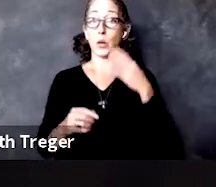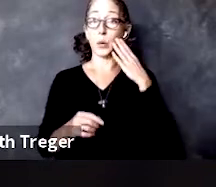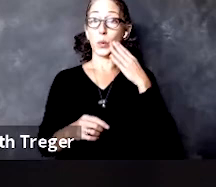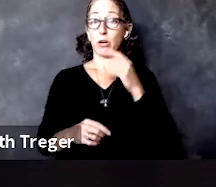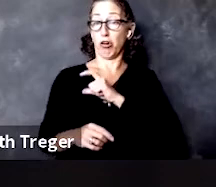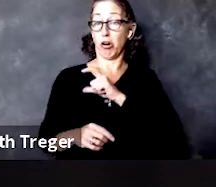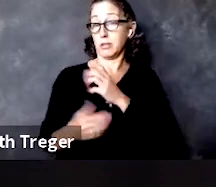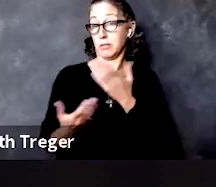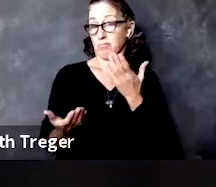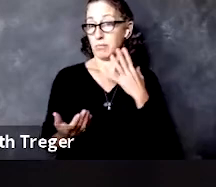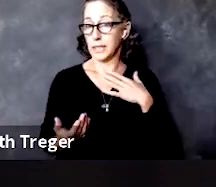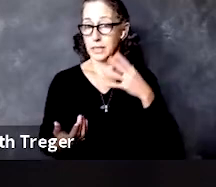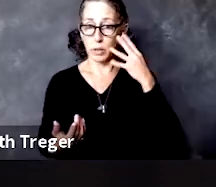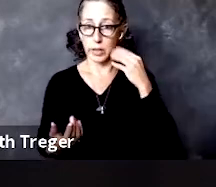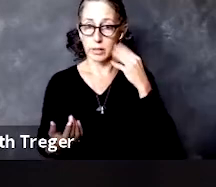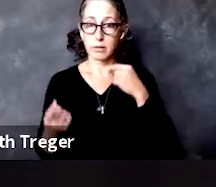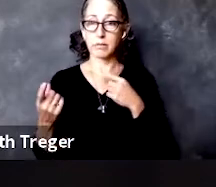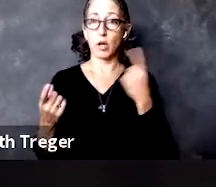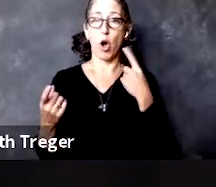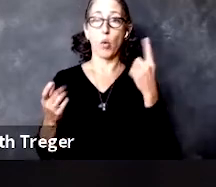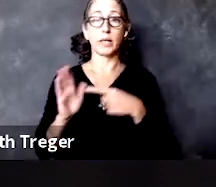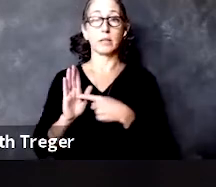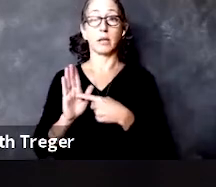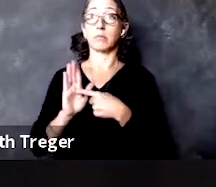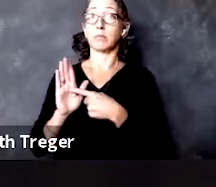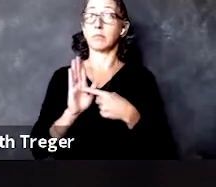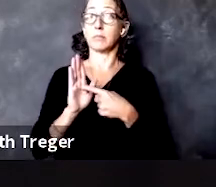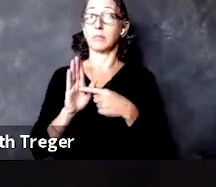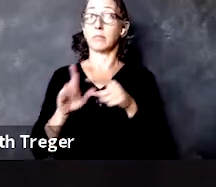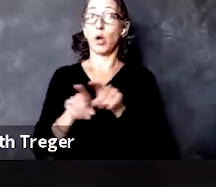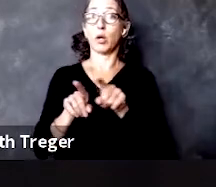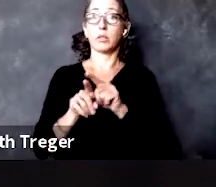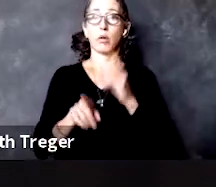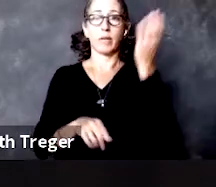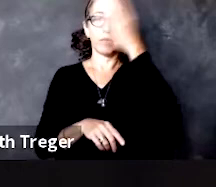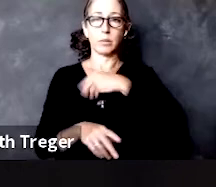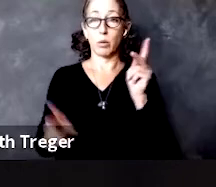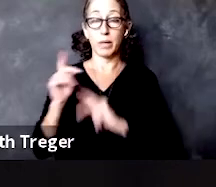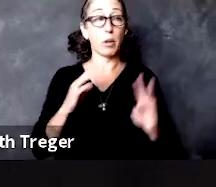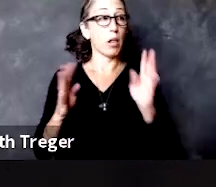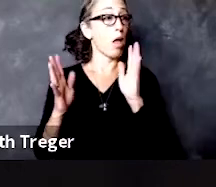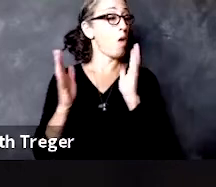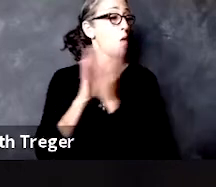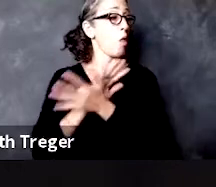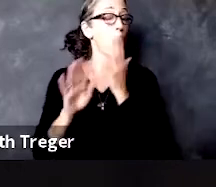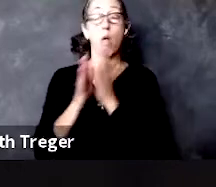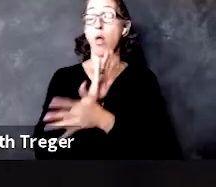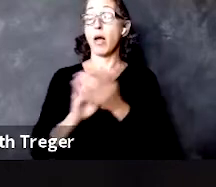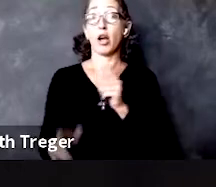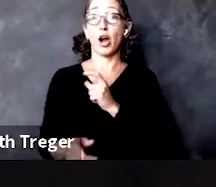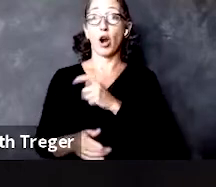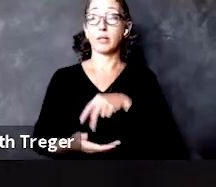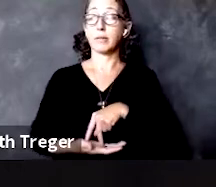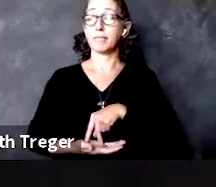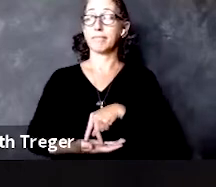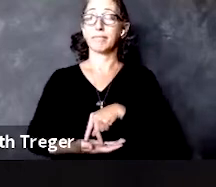that they were on display, but also invisible. And it was kind of a weird combination. And so that's really what